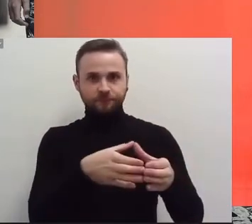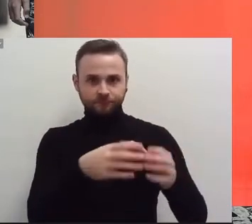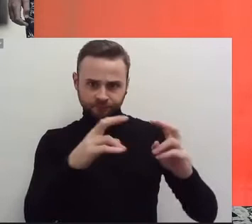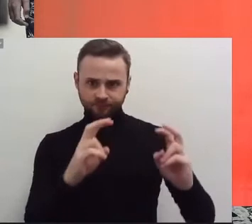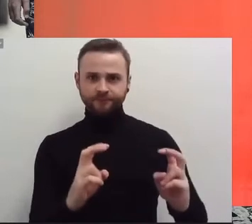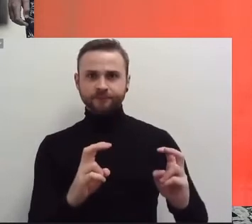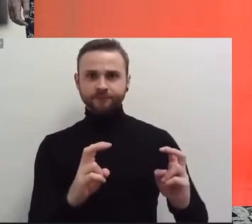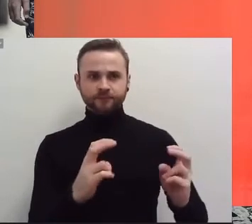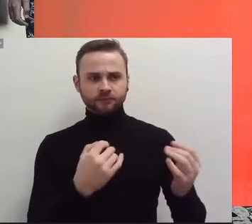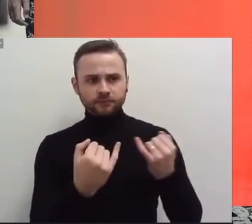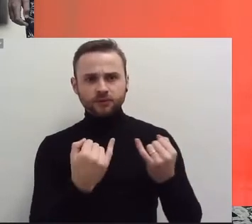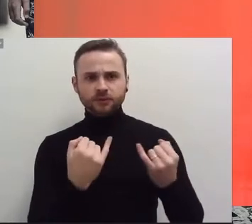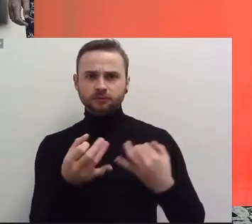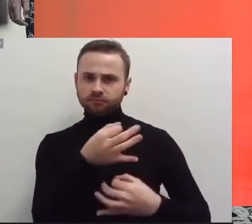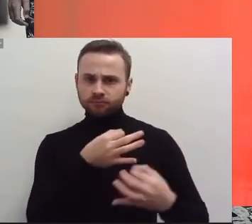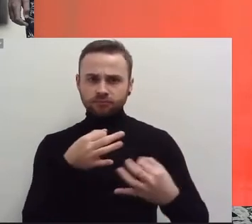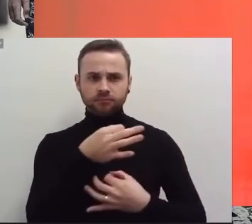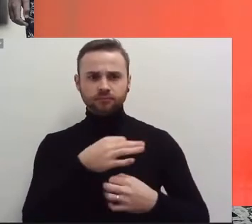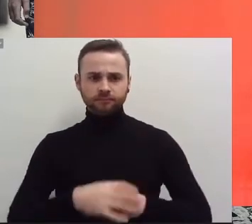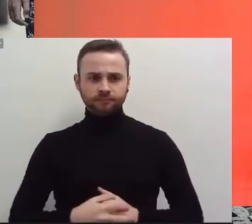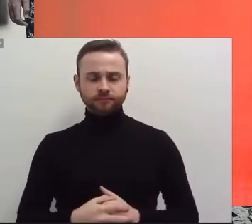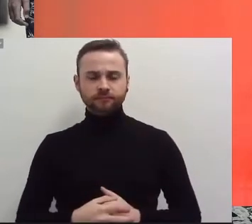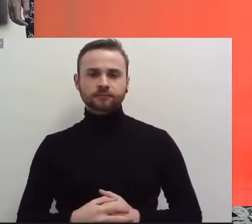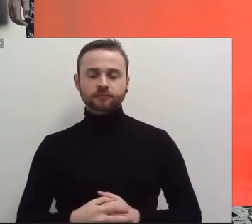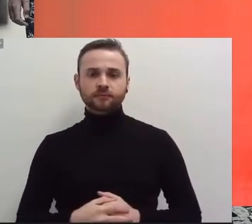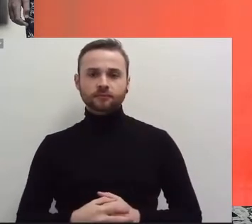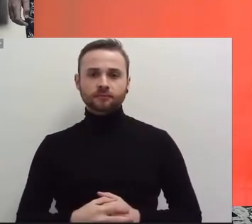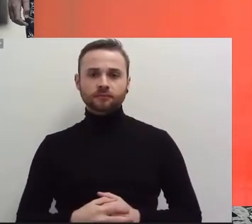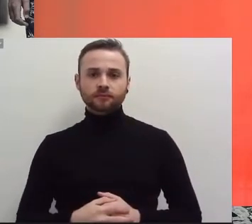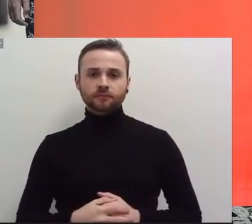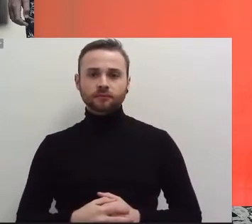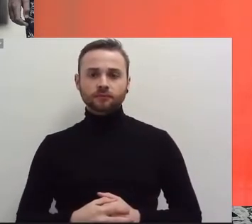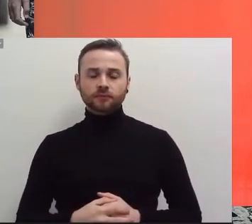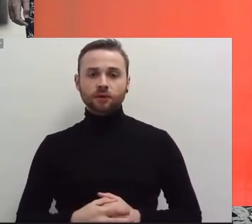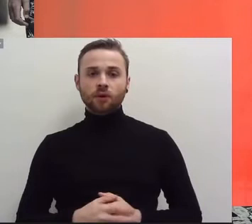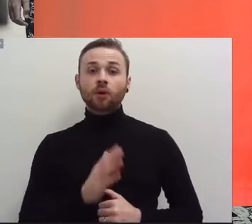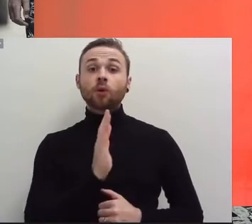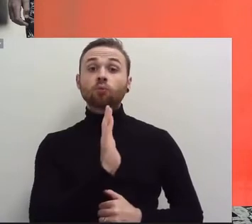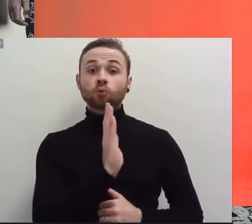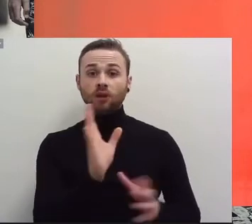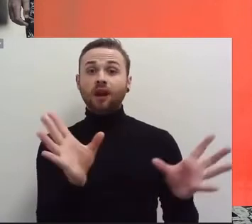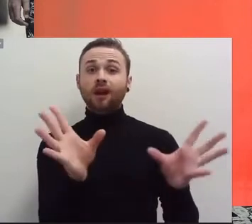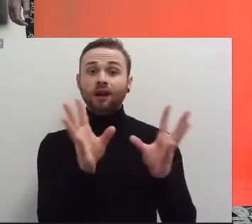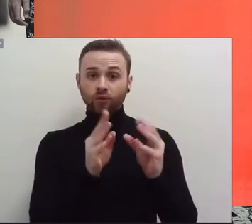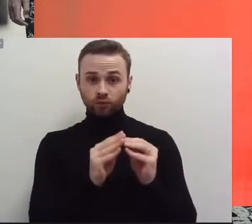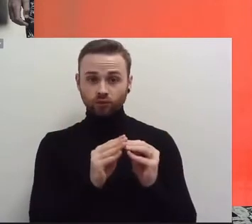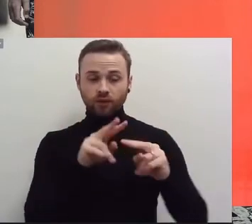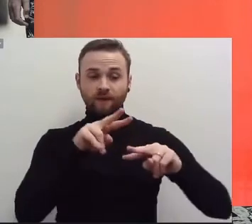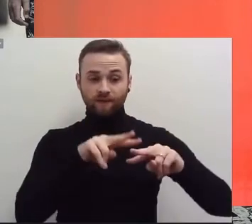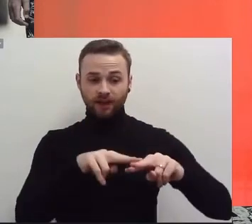It's a new experience how to just be in one place for a couple of minutes, maybe half an